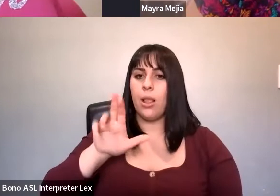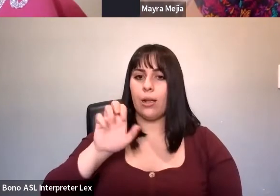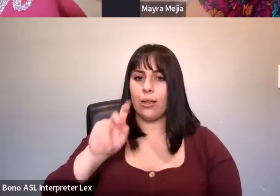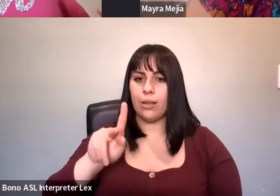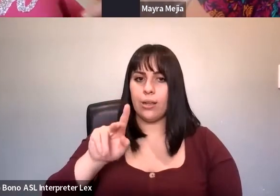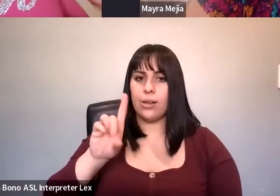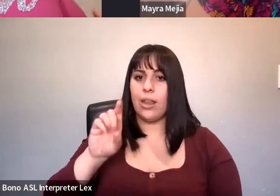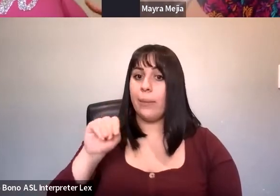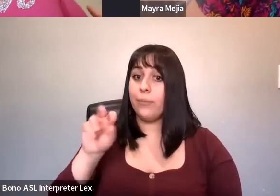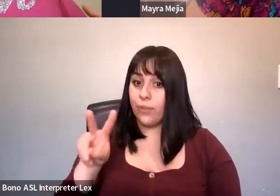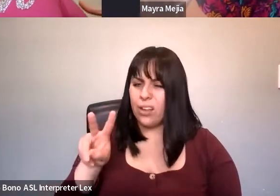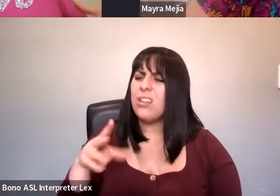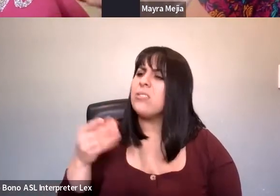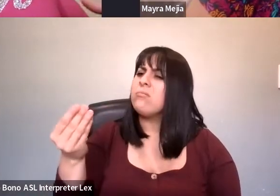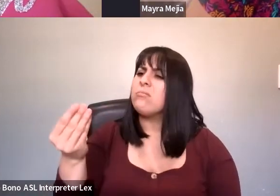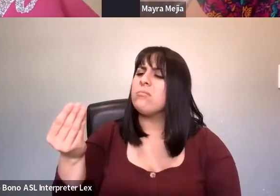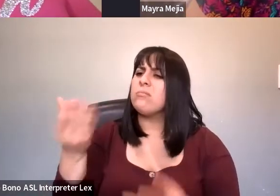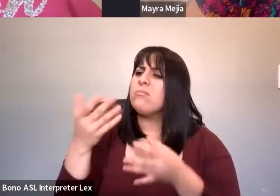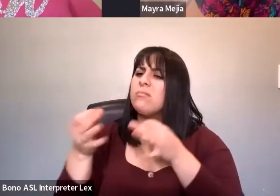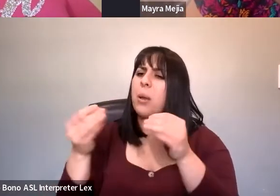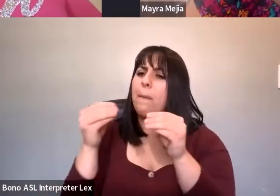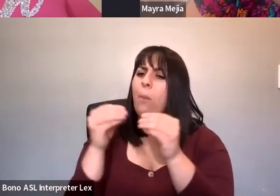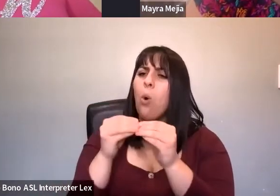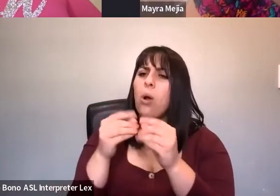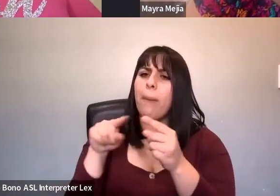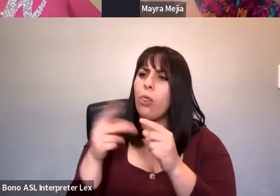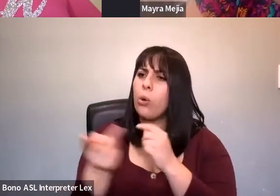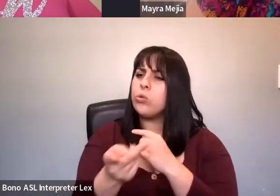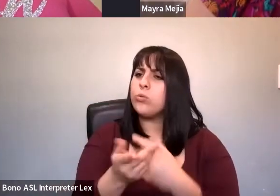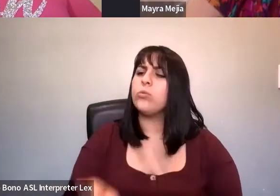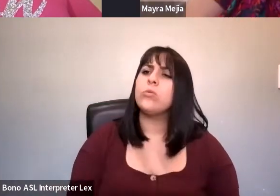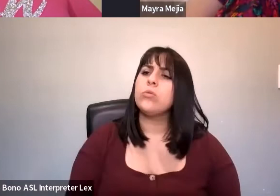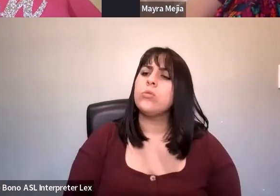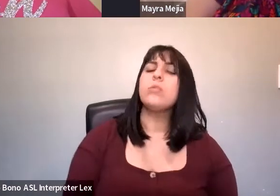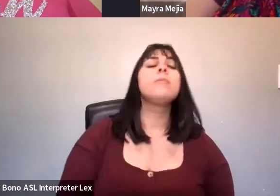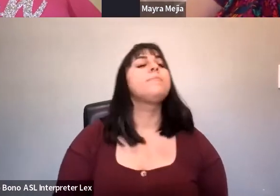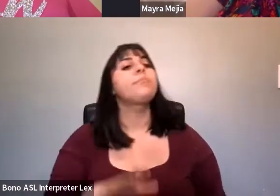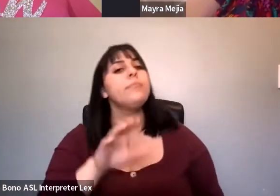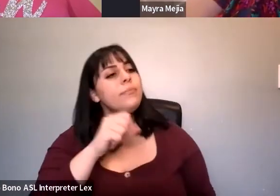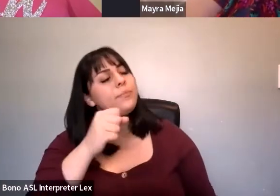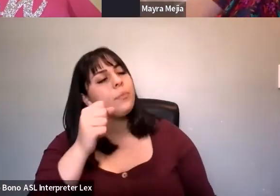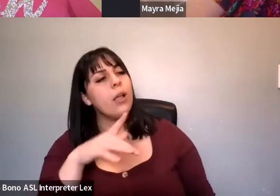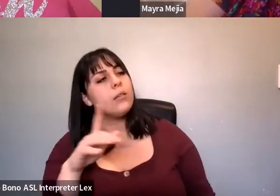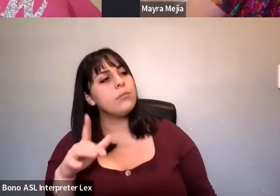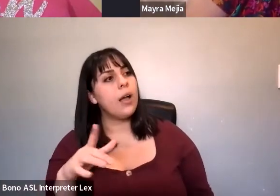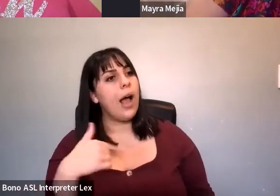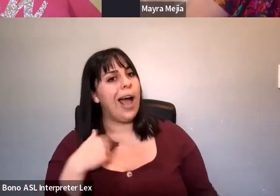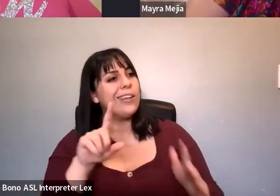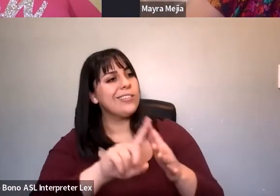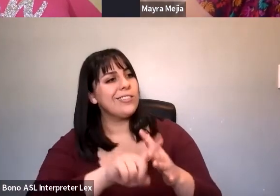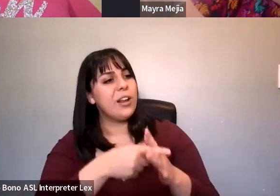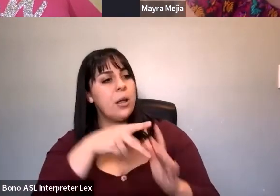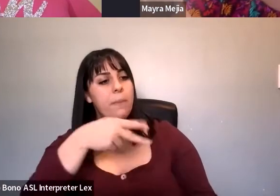why you felt it was important to create them. So I first started Plush DMV in